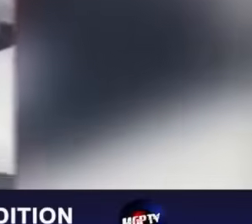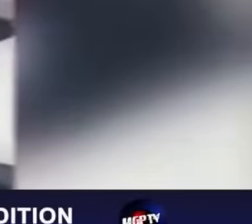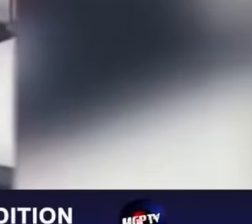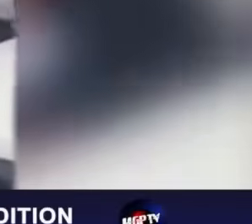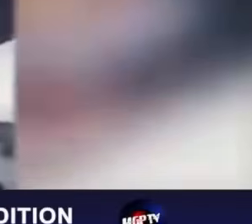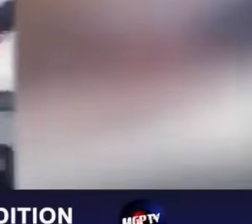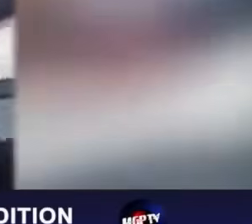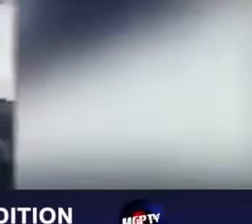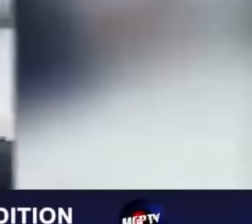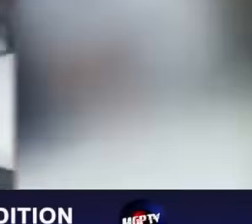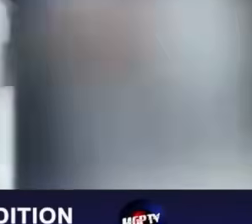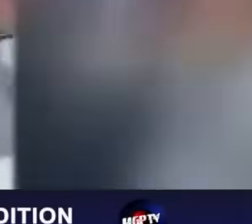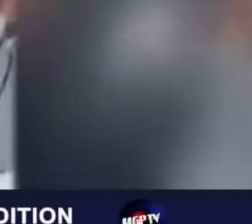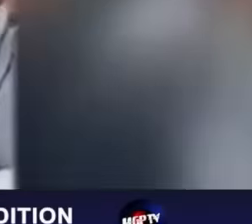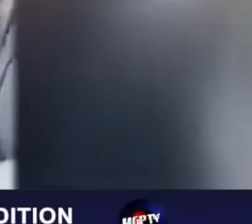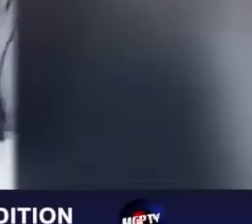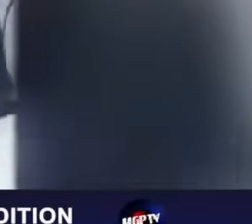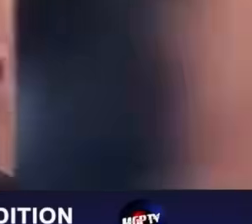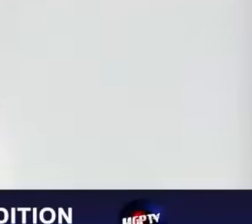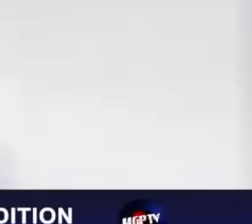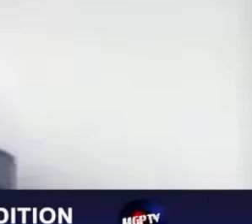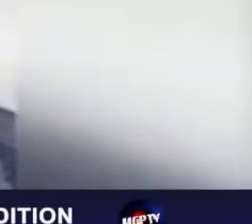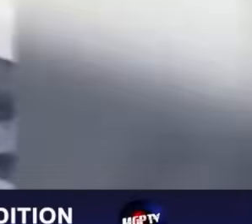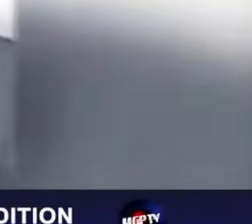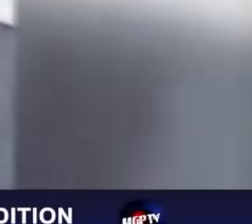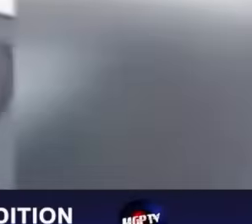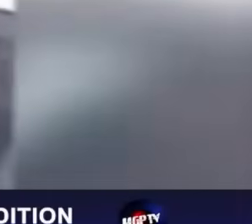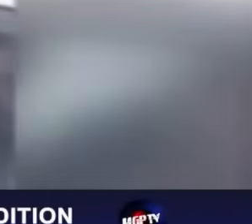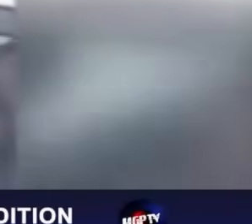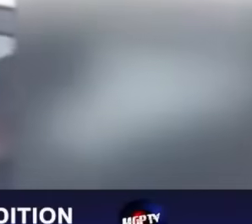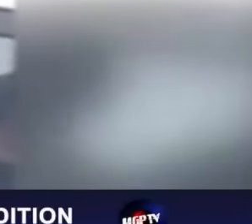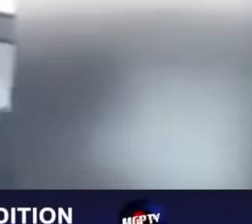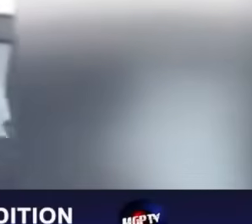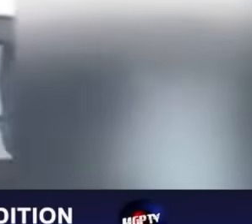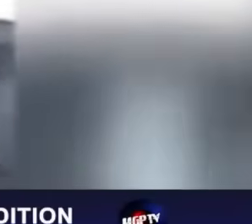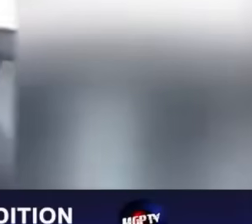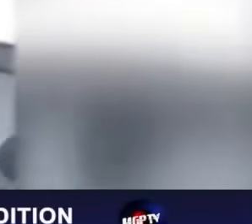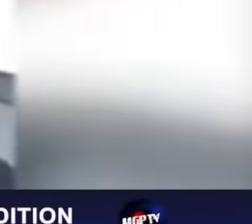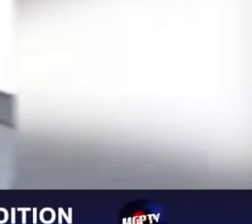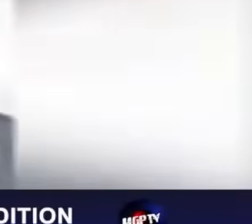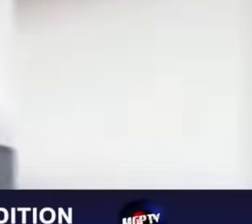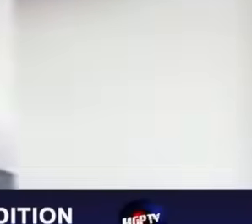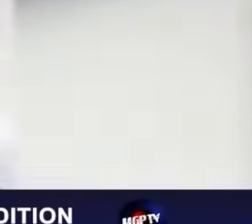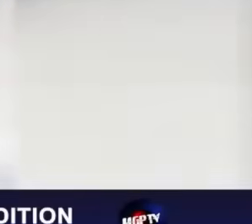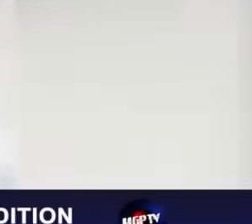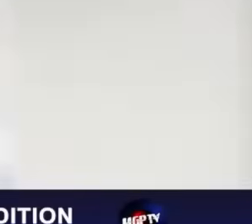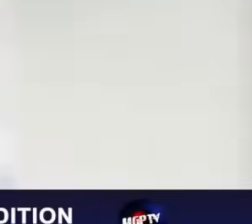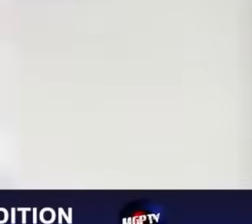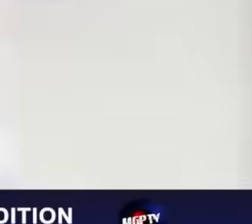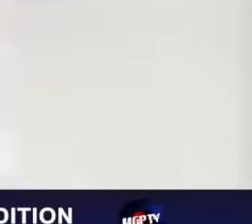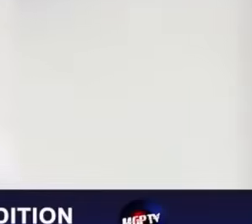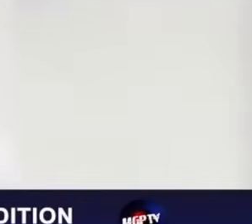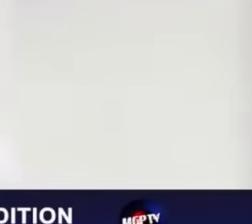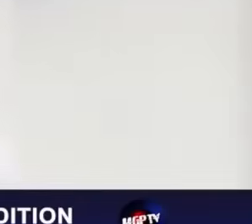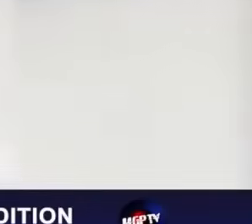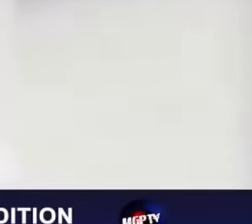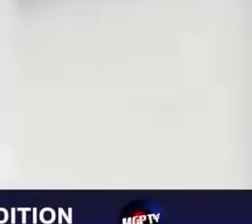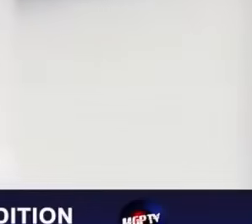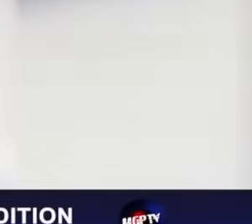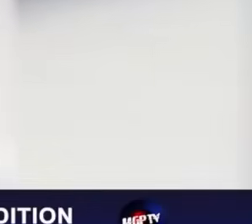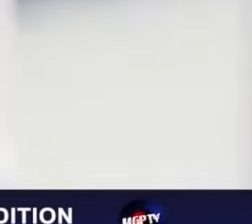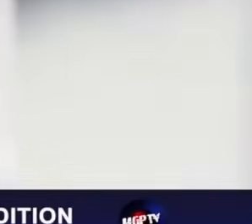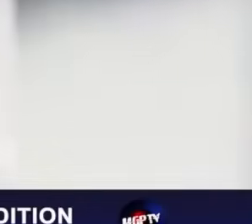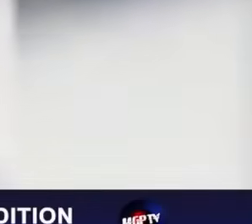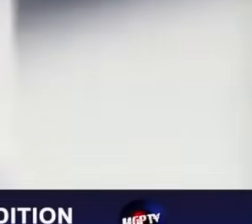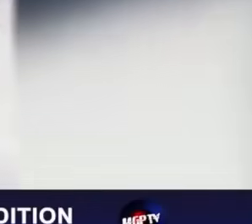in a public park in the capital. Quote unquote, we continue to take the necessary actions to mitigate the impact of